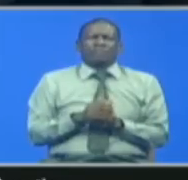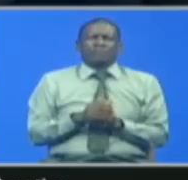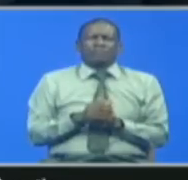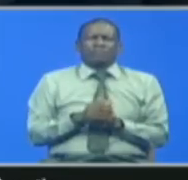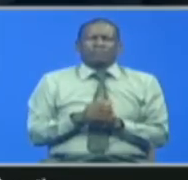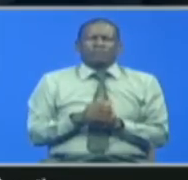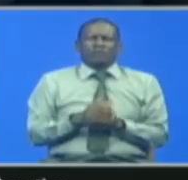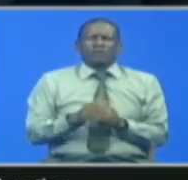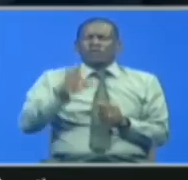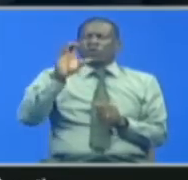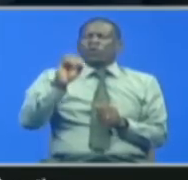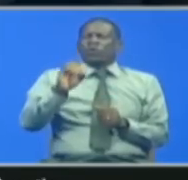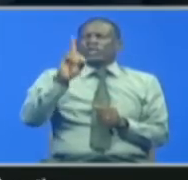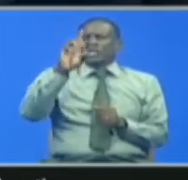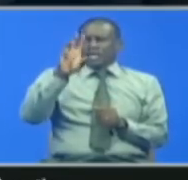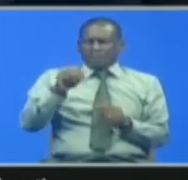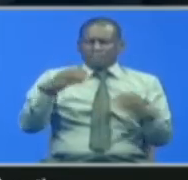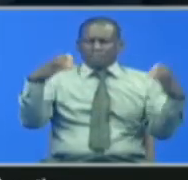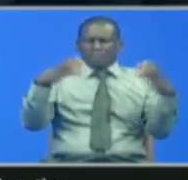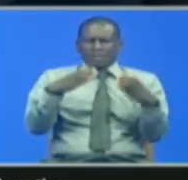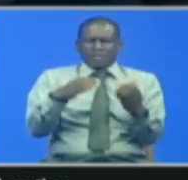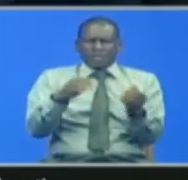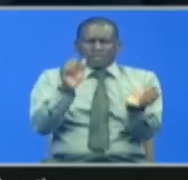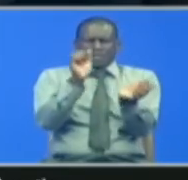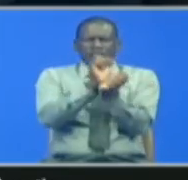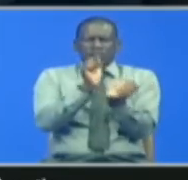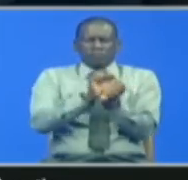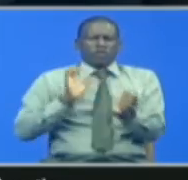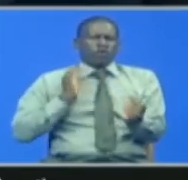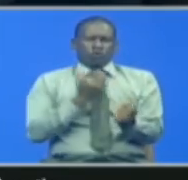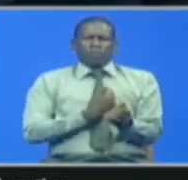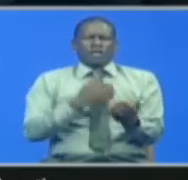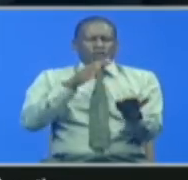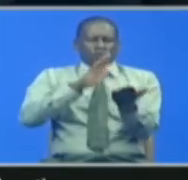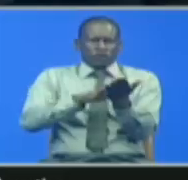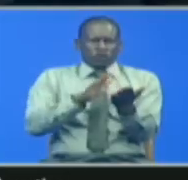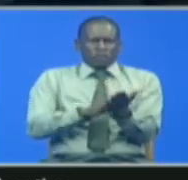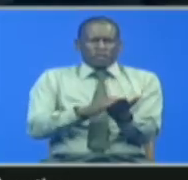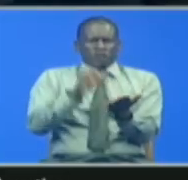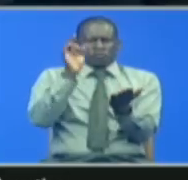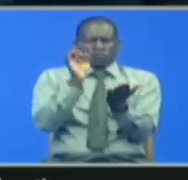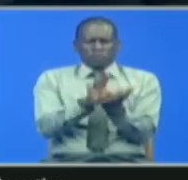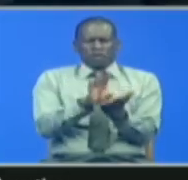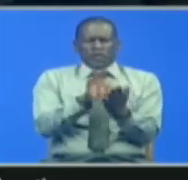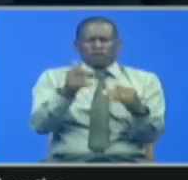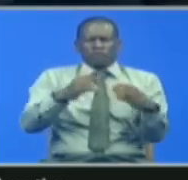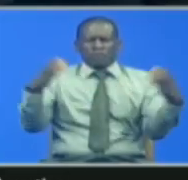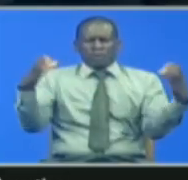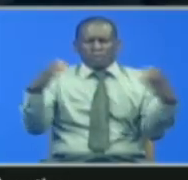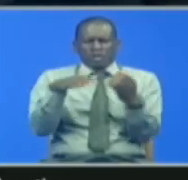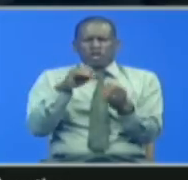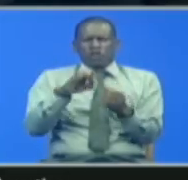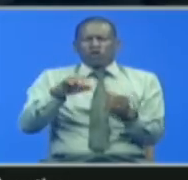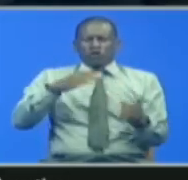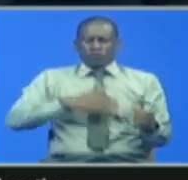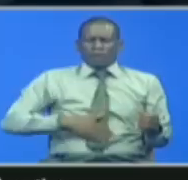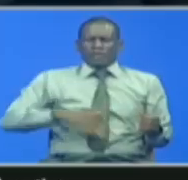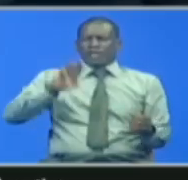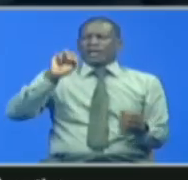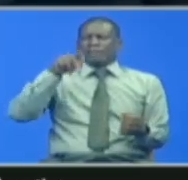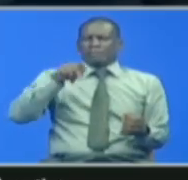The Orange Democratic Movement Party Disciplinary Committee has recommended the expulsion from the party of Malindi Member of